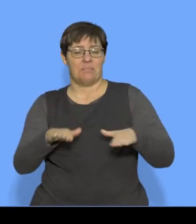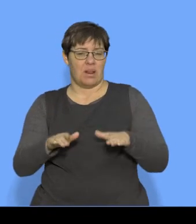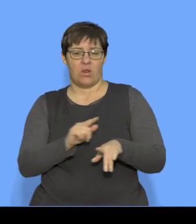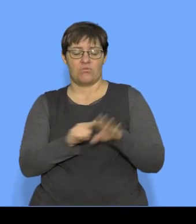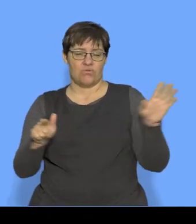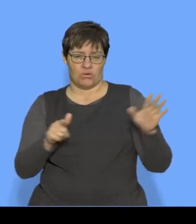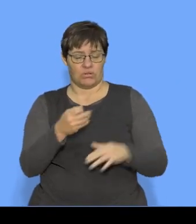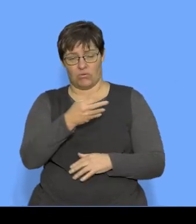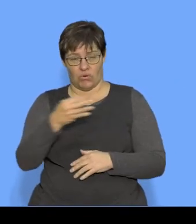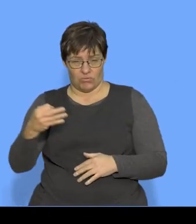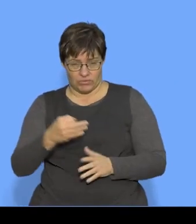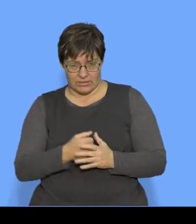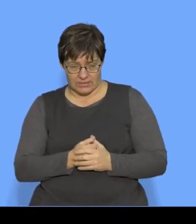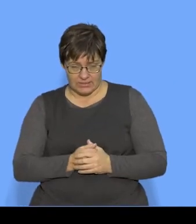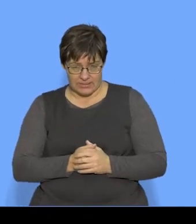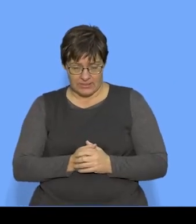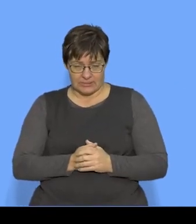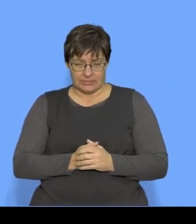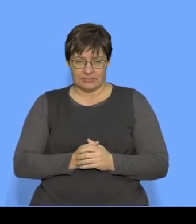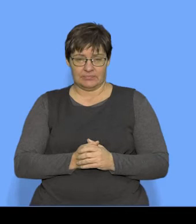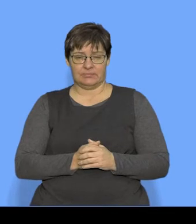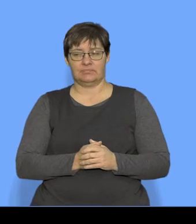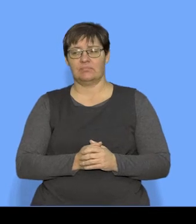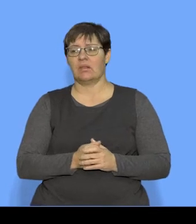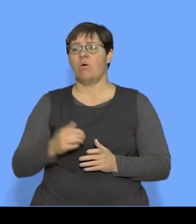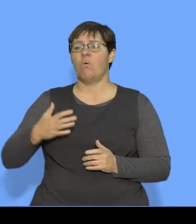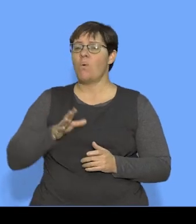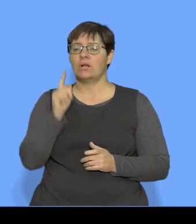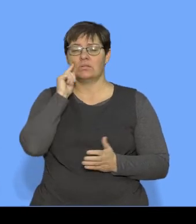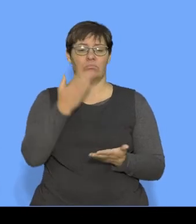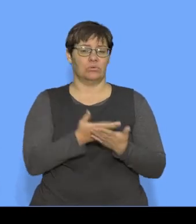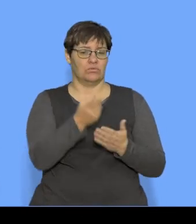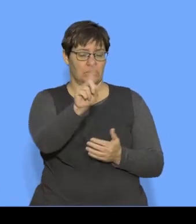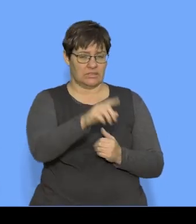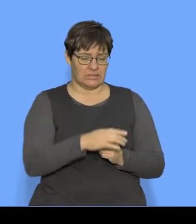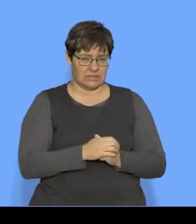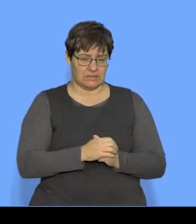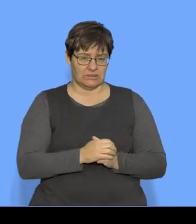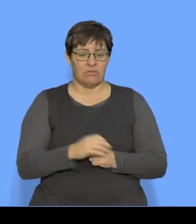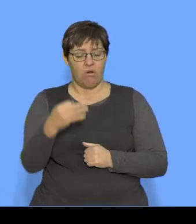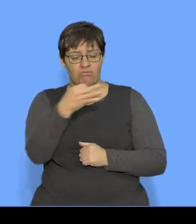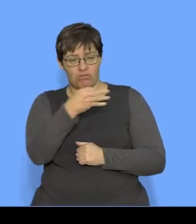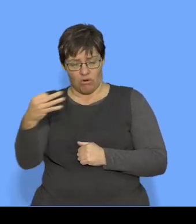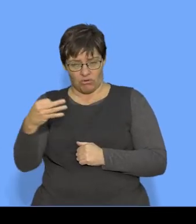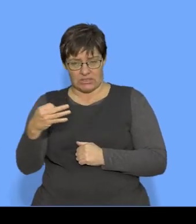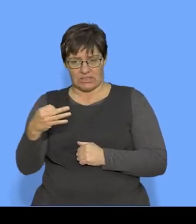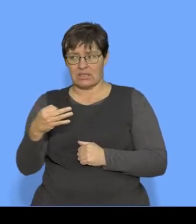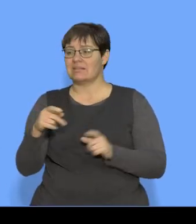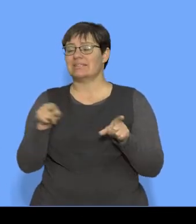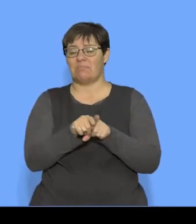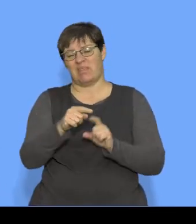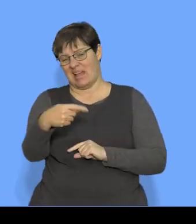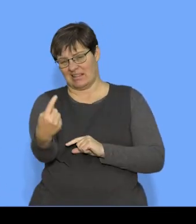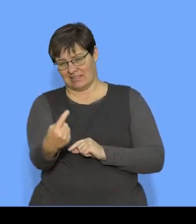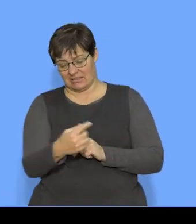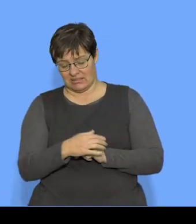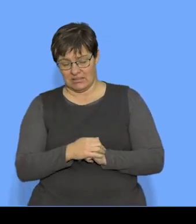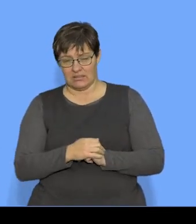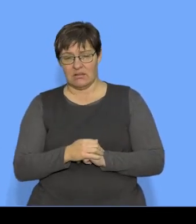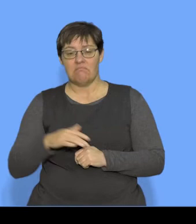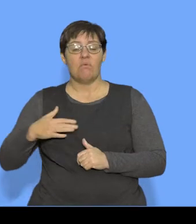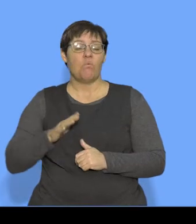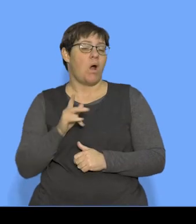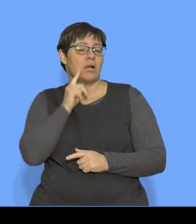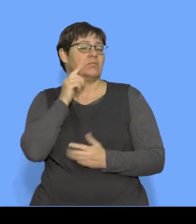not congruent. Now, what do I want to prove that is congruent to something else? I want to